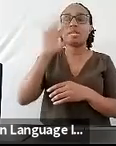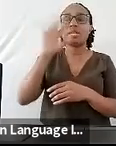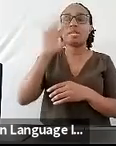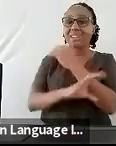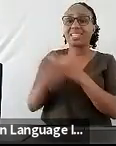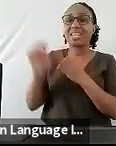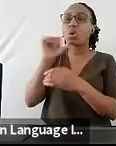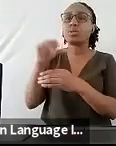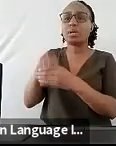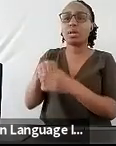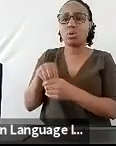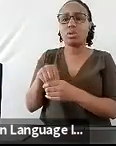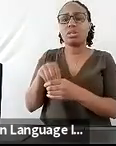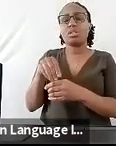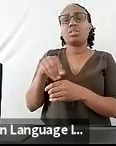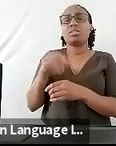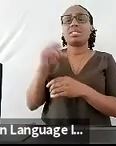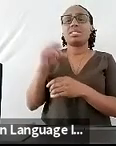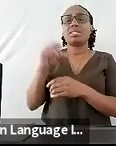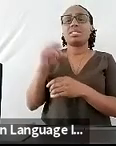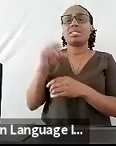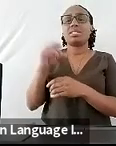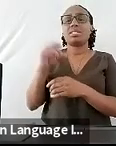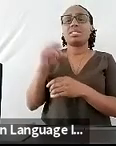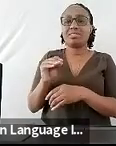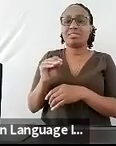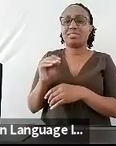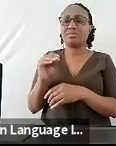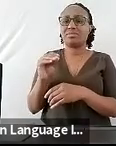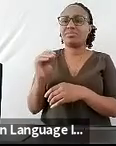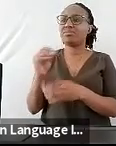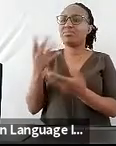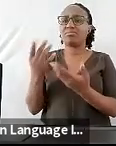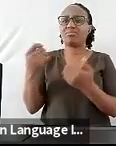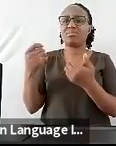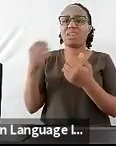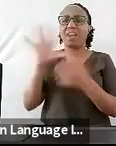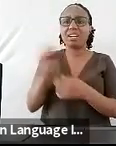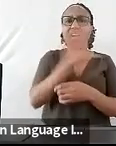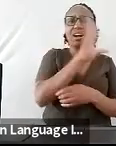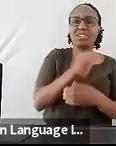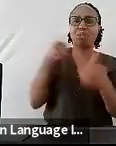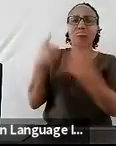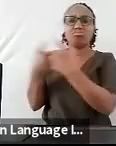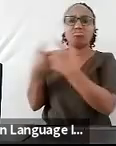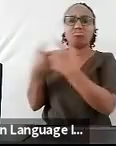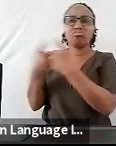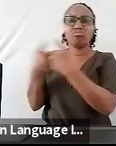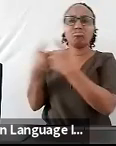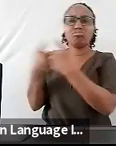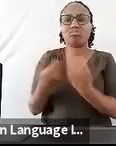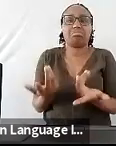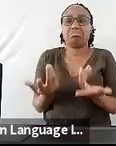where Africans whose countries really tried to help South Africa during apartheid are now, you know, being told that you're the ones who have come